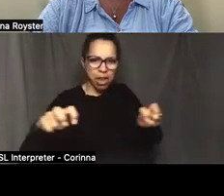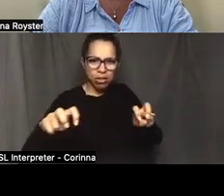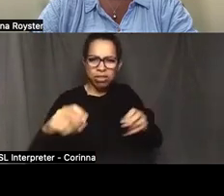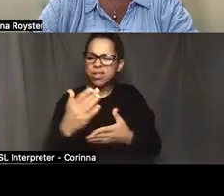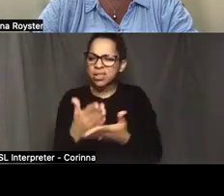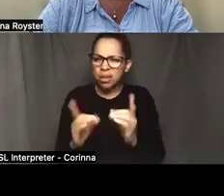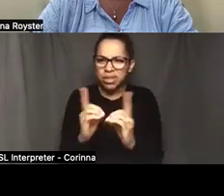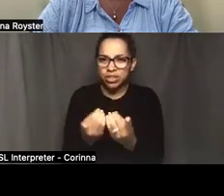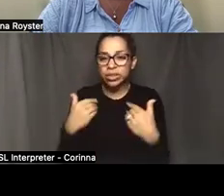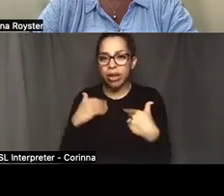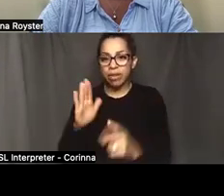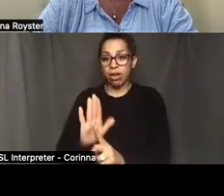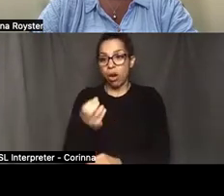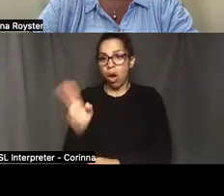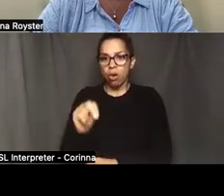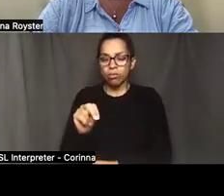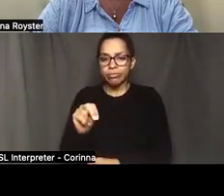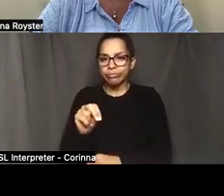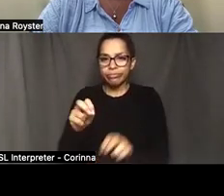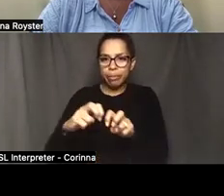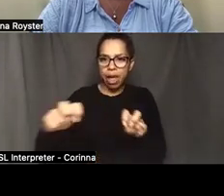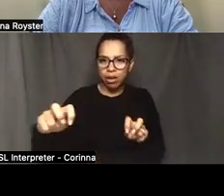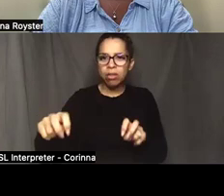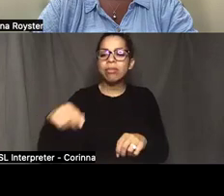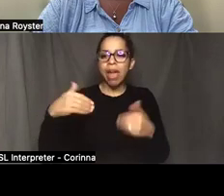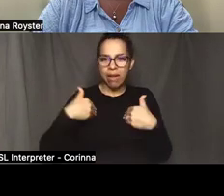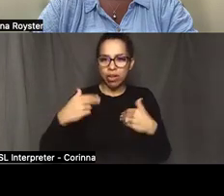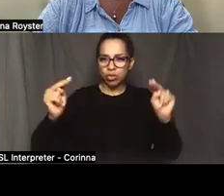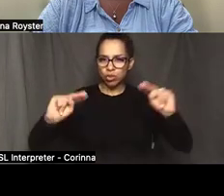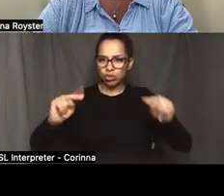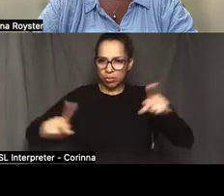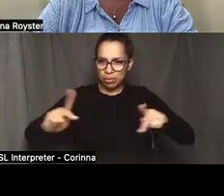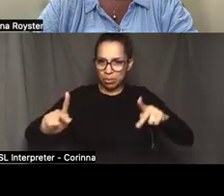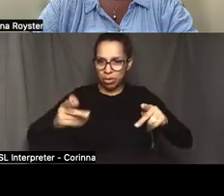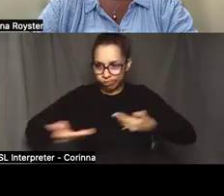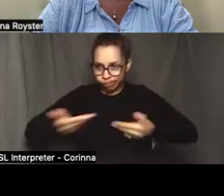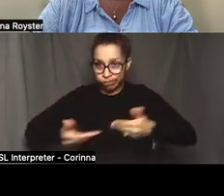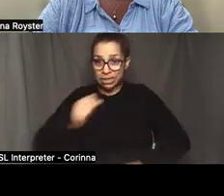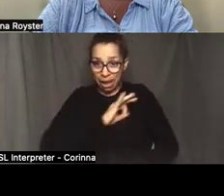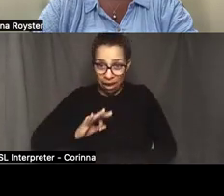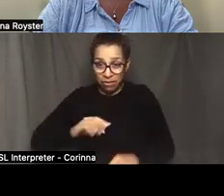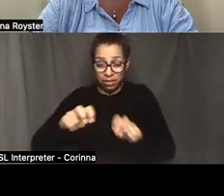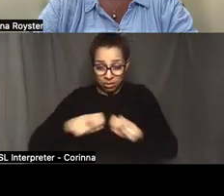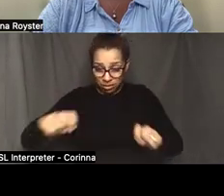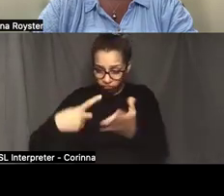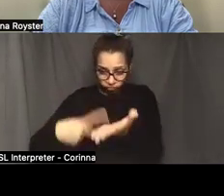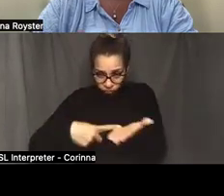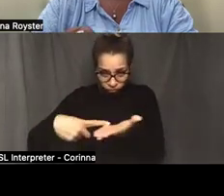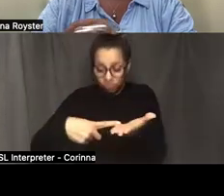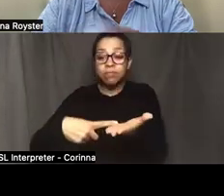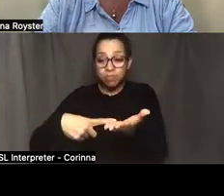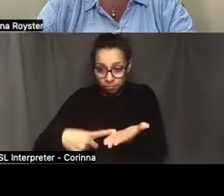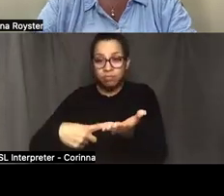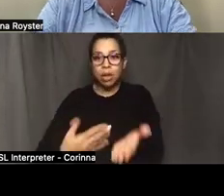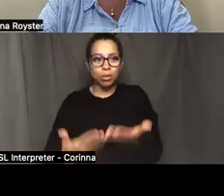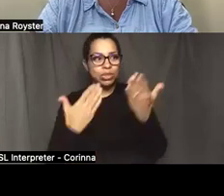they staff with neutral parties, and then that information is reviewed and then usually presented to a board, who